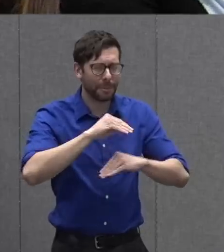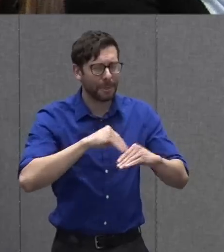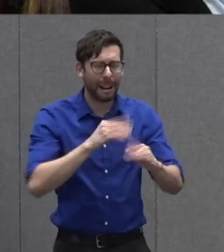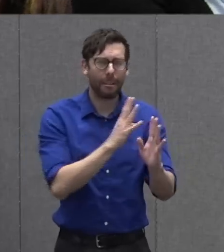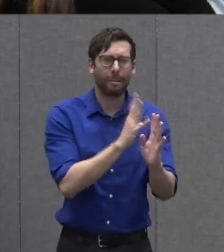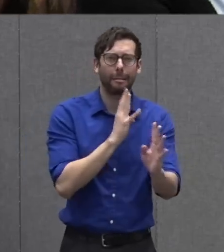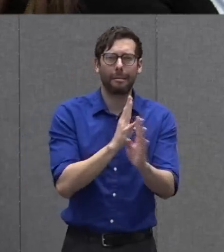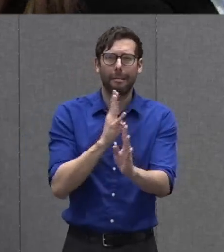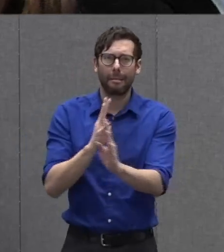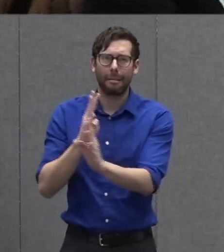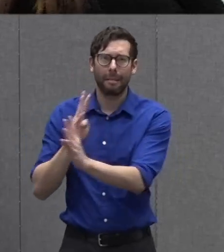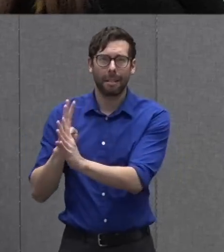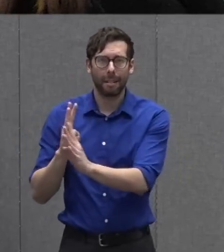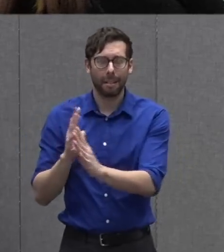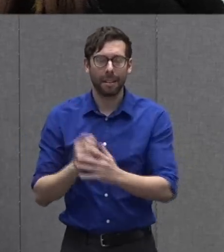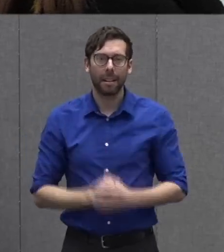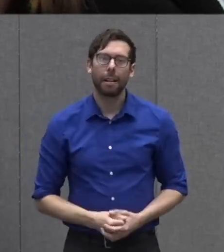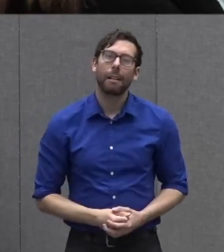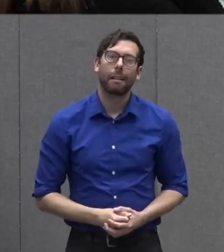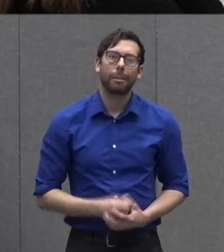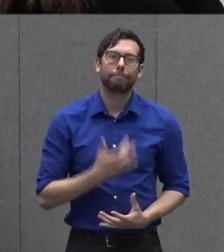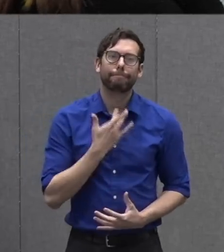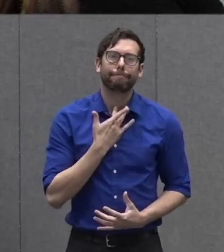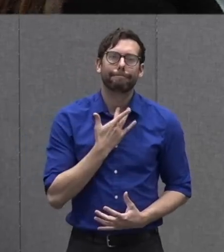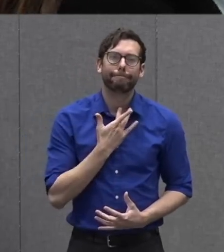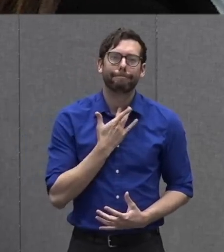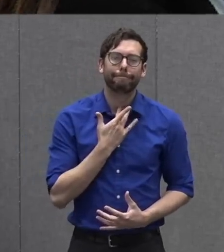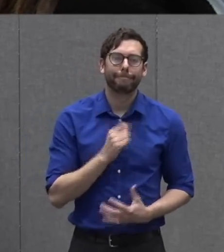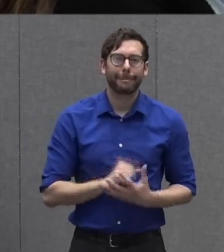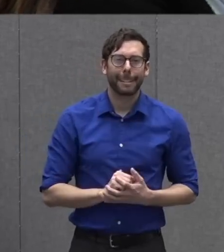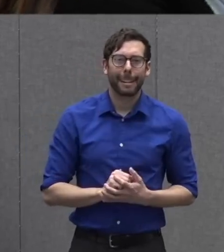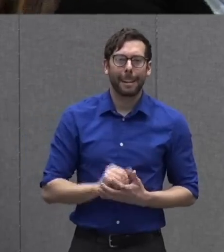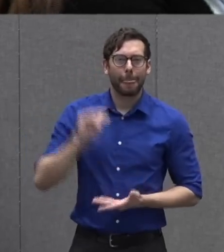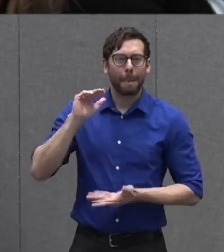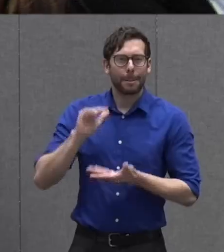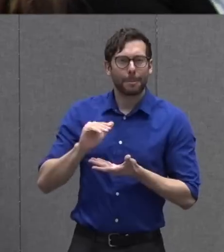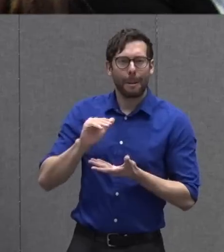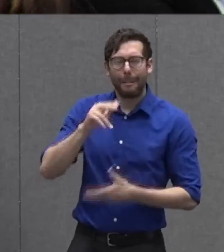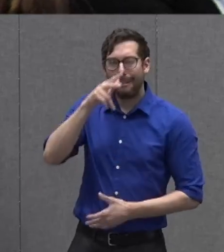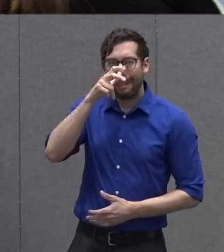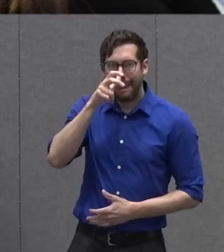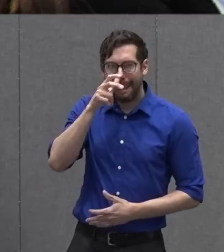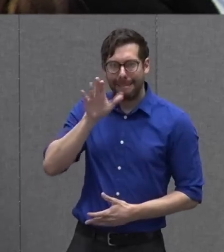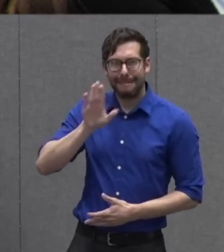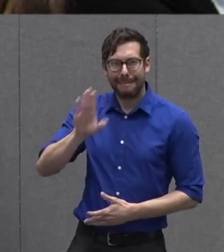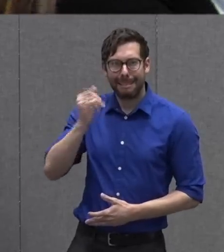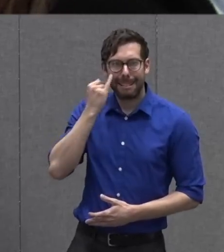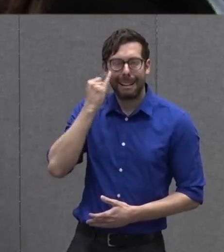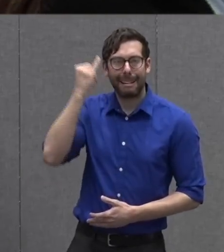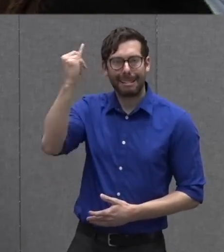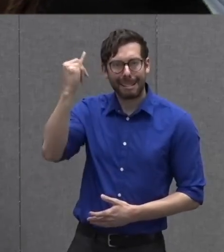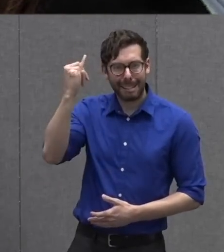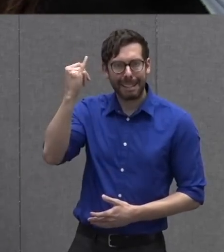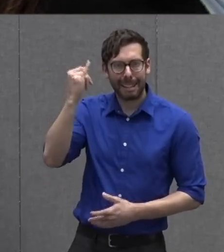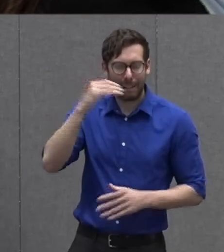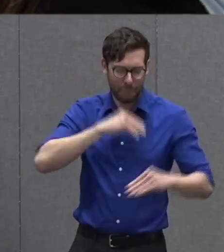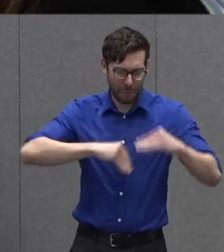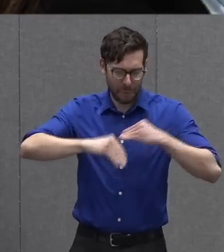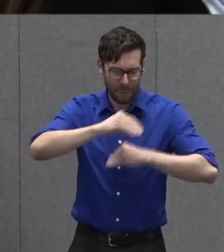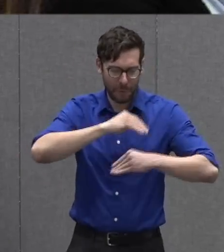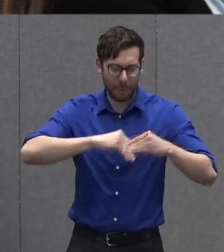this ant, whose idea it was to change into different rows, is now saying that's what made them too